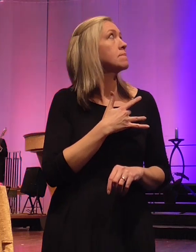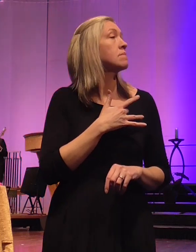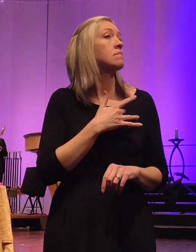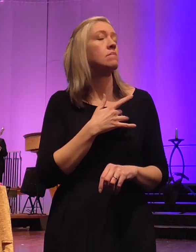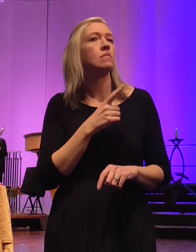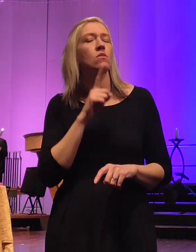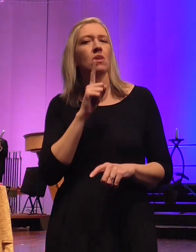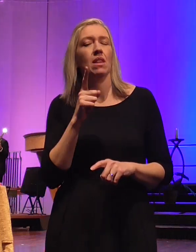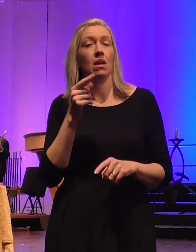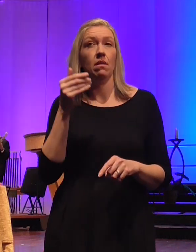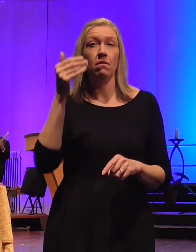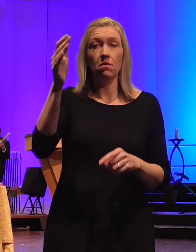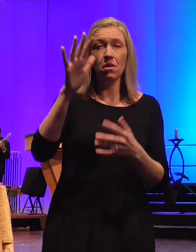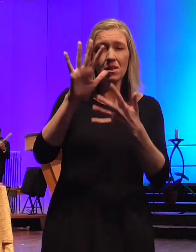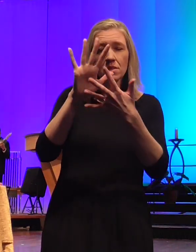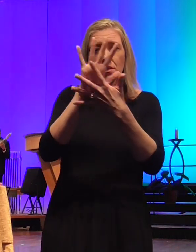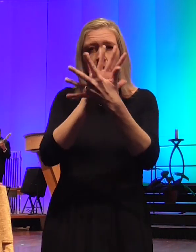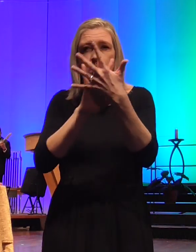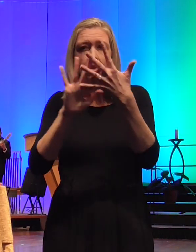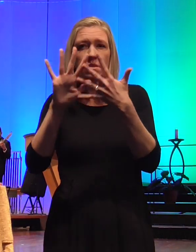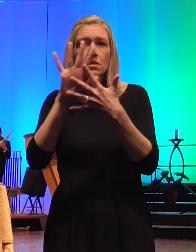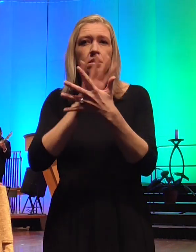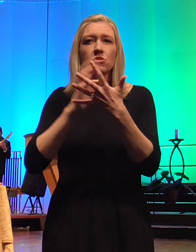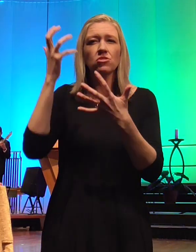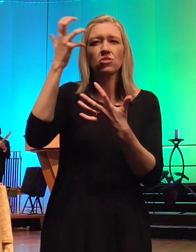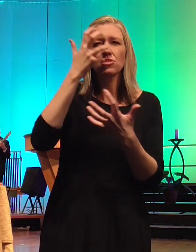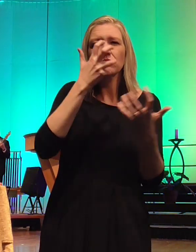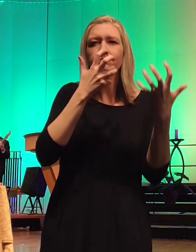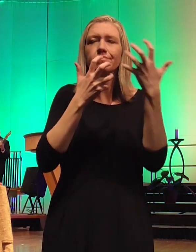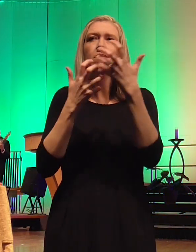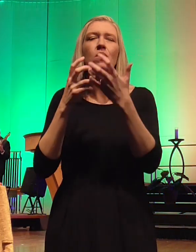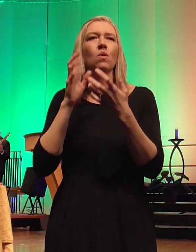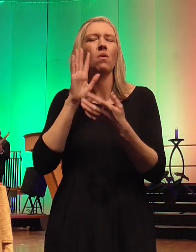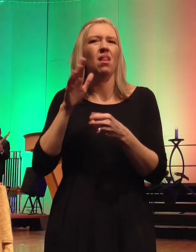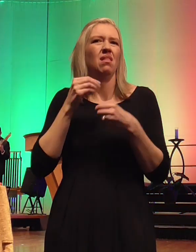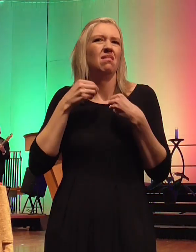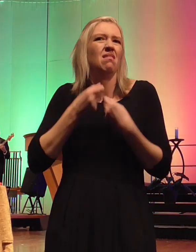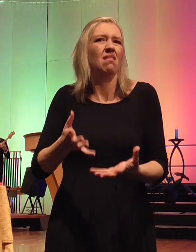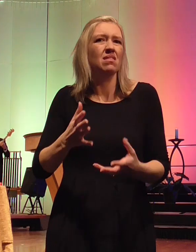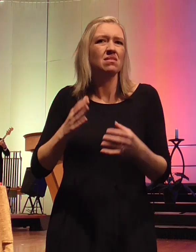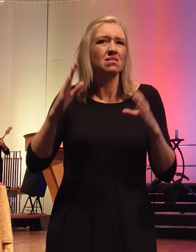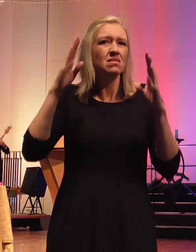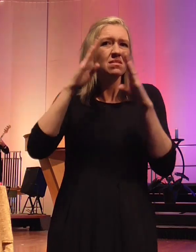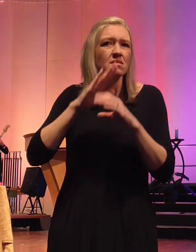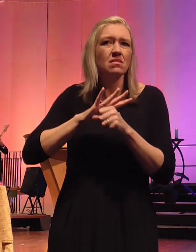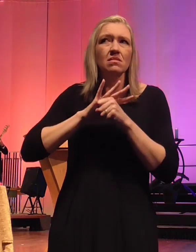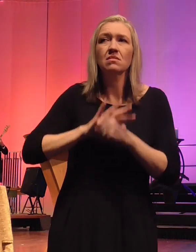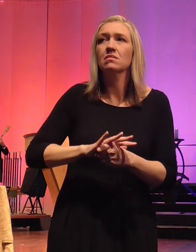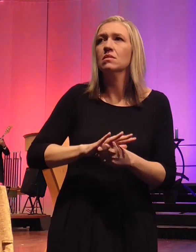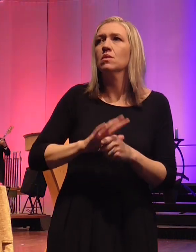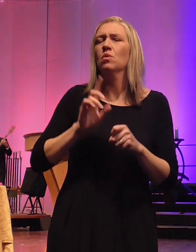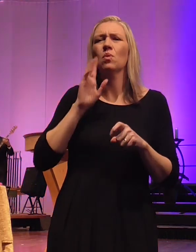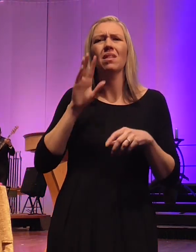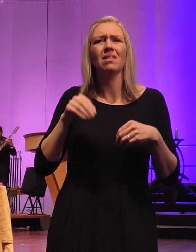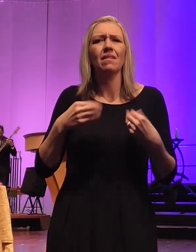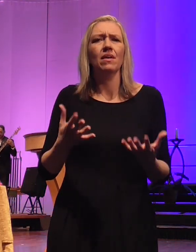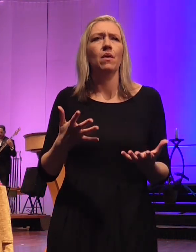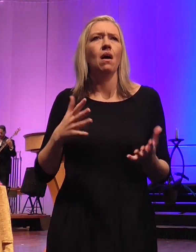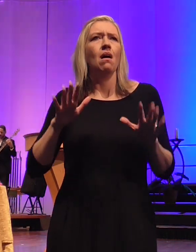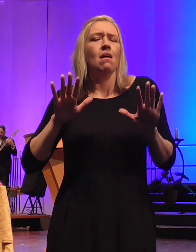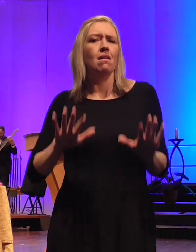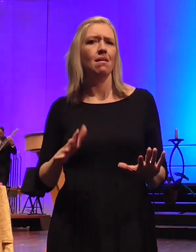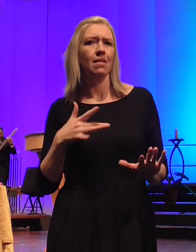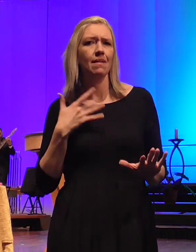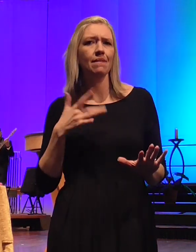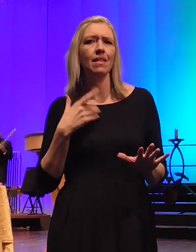Only shadows ahead, barely clearing the roof. Get to know the feeling of liberation